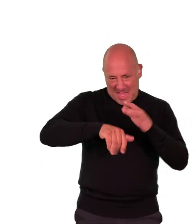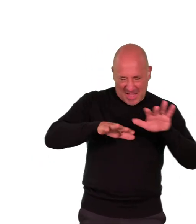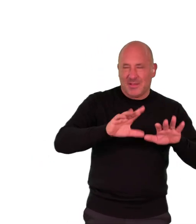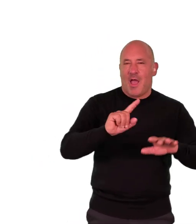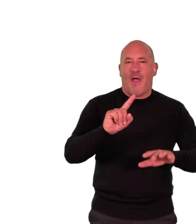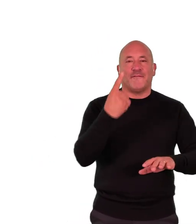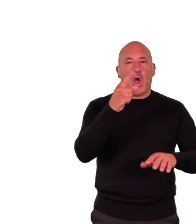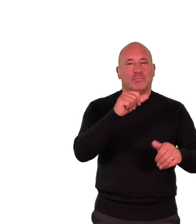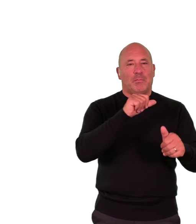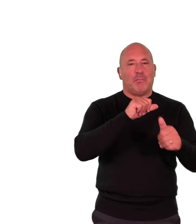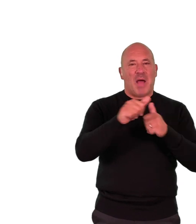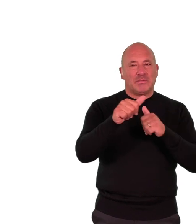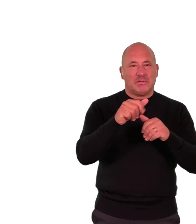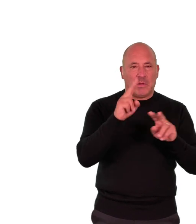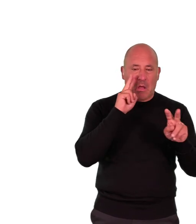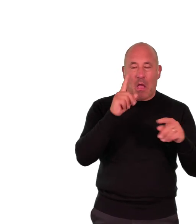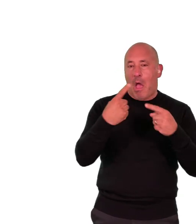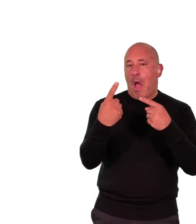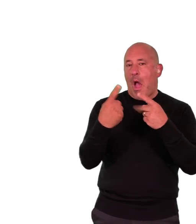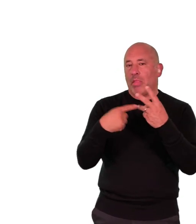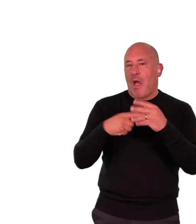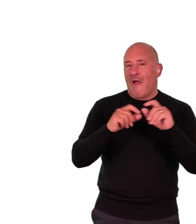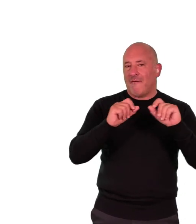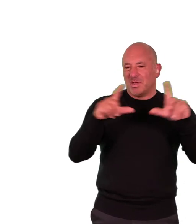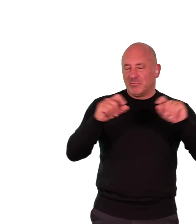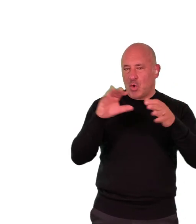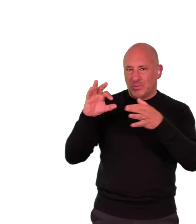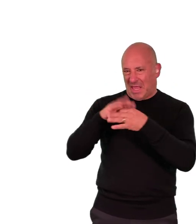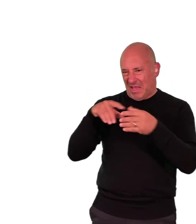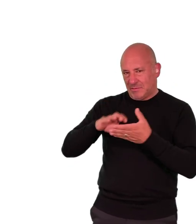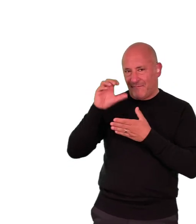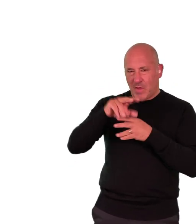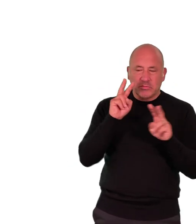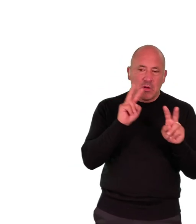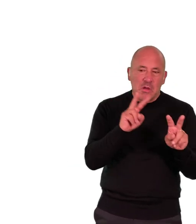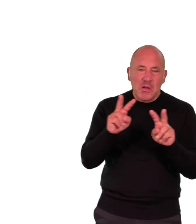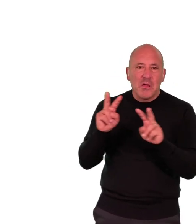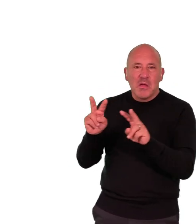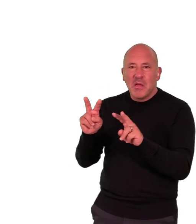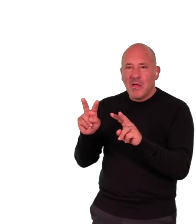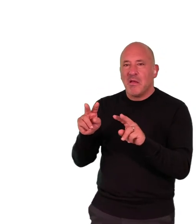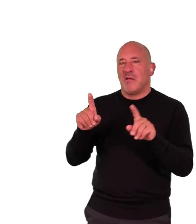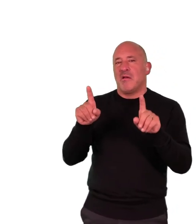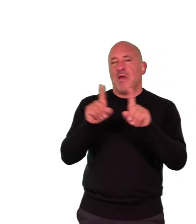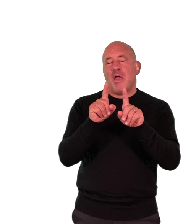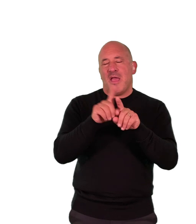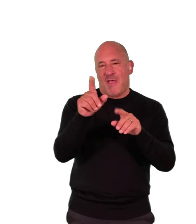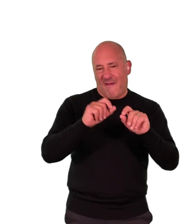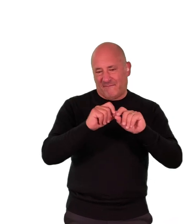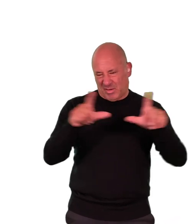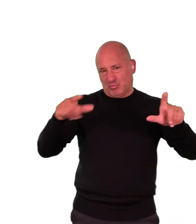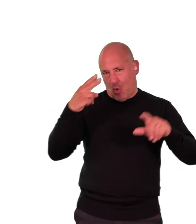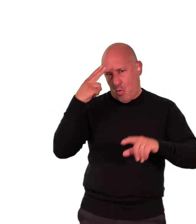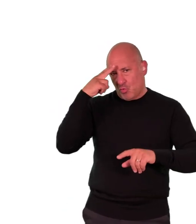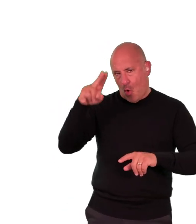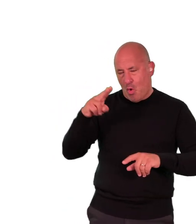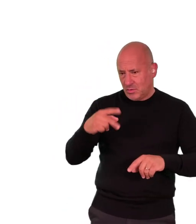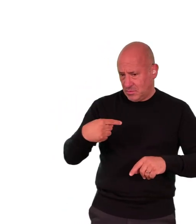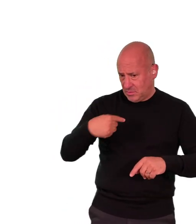videos about DYCP. Am I eligible? Helps you understand whether you're eligible to